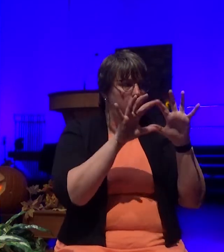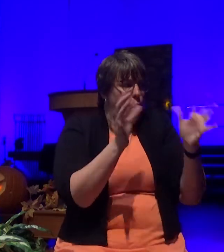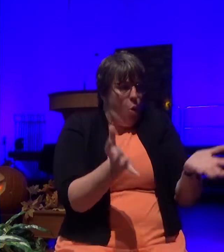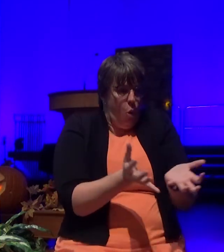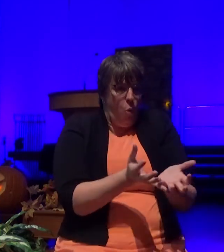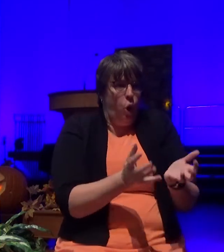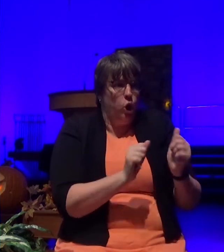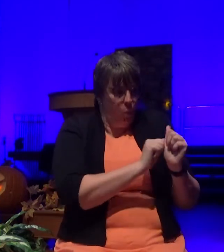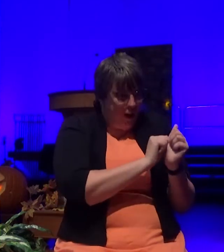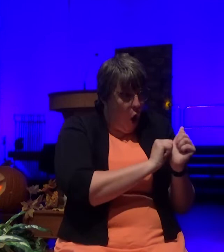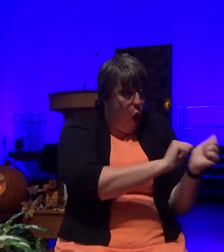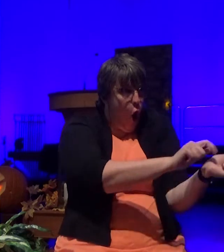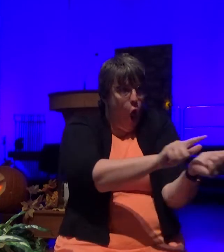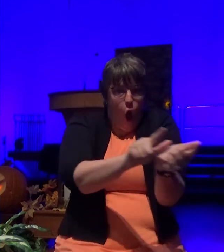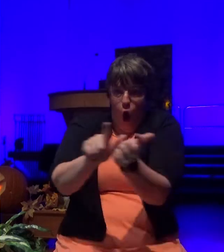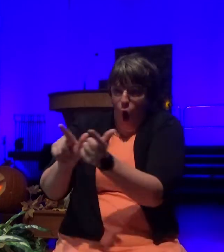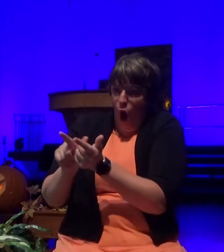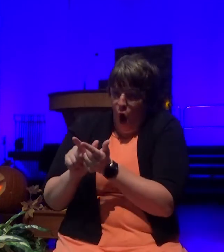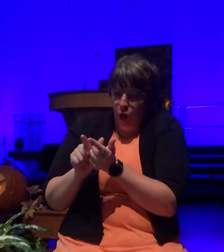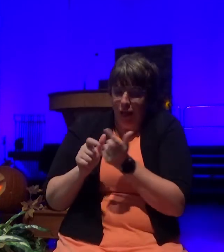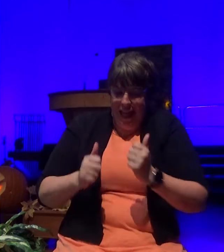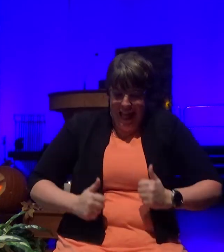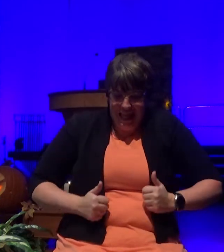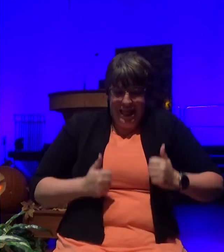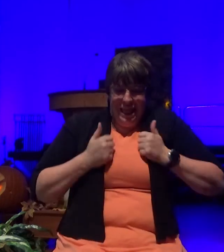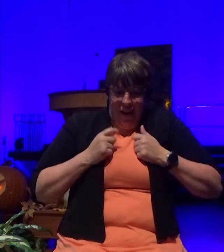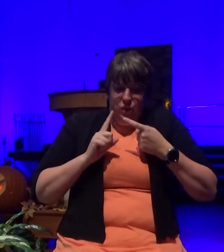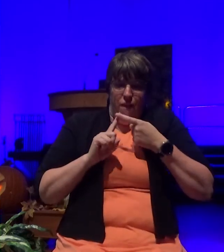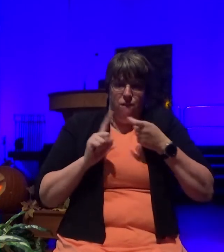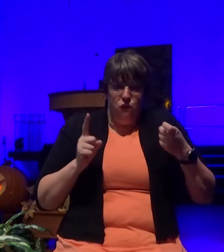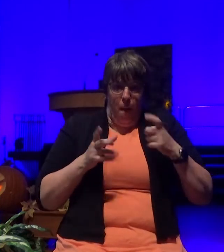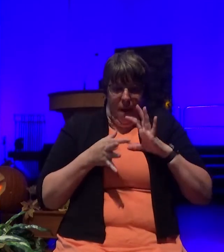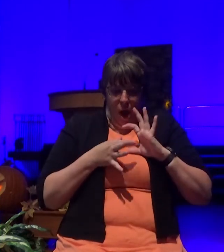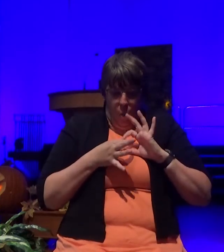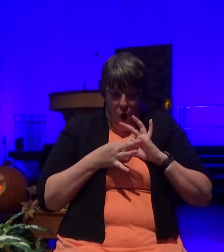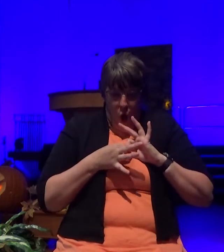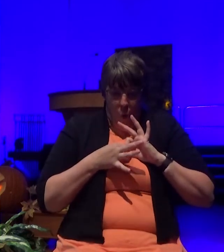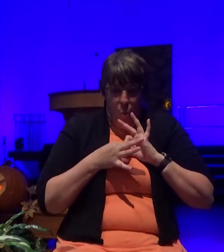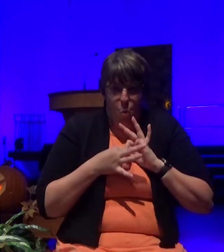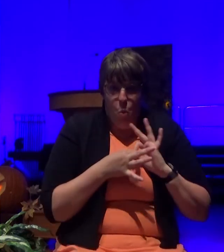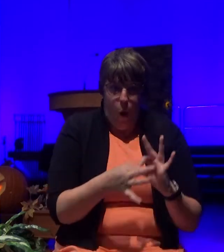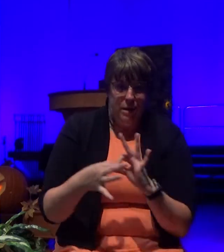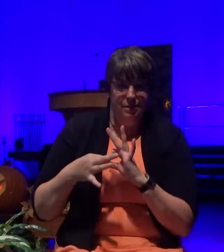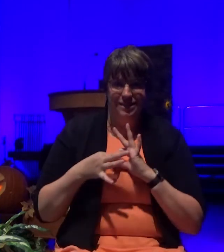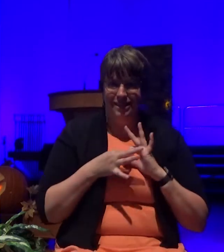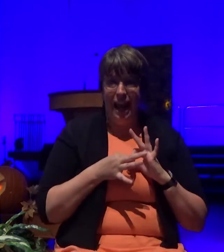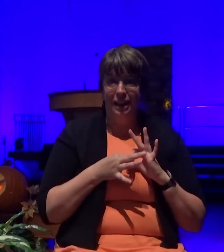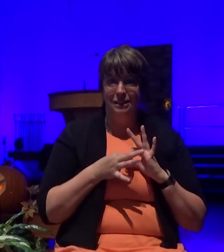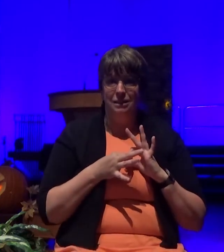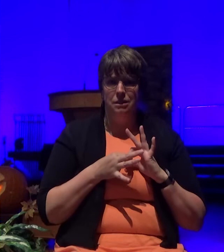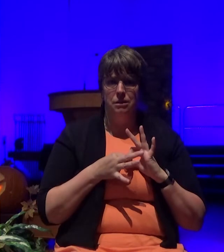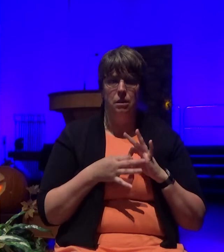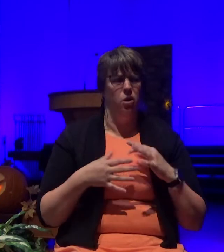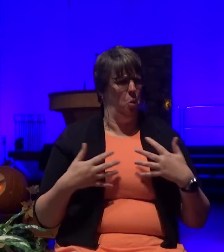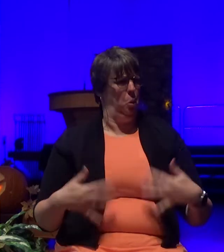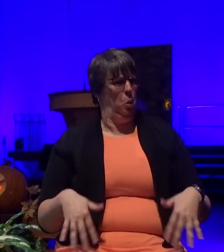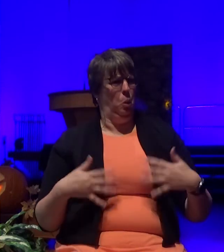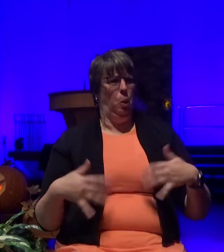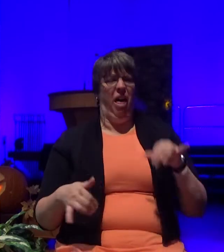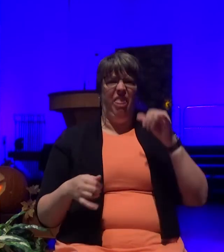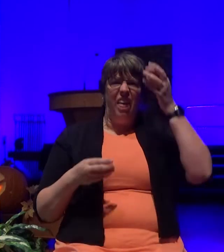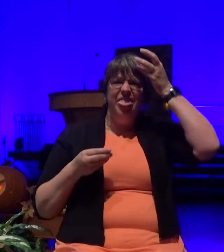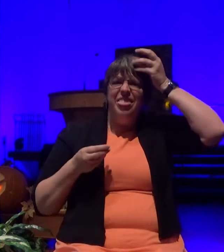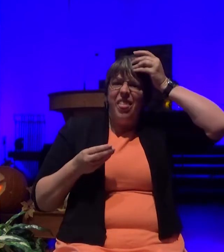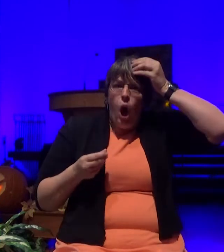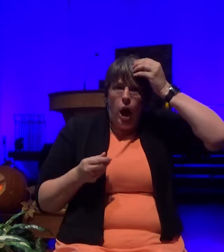absolutely lived from our oneness with each other. It's a worthy contemplation in and of itself. And